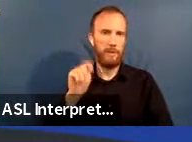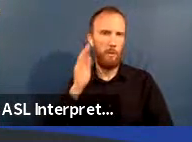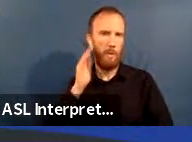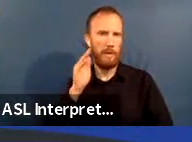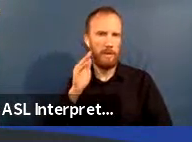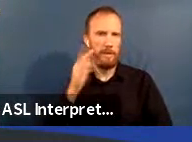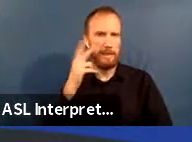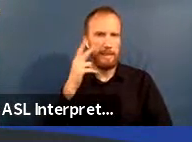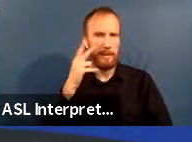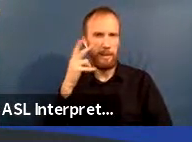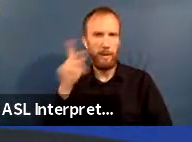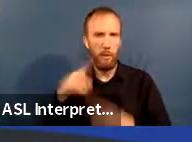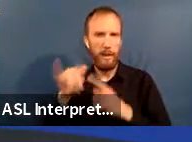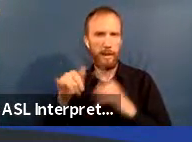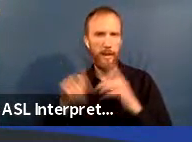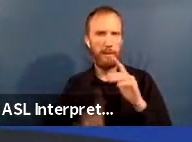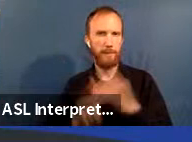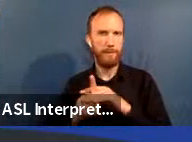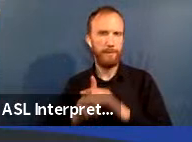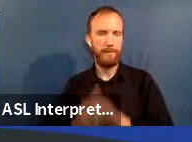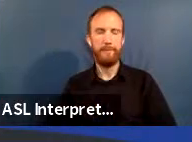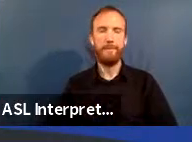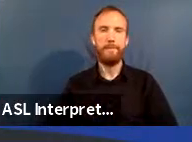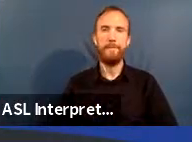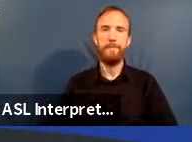Great, thank you, Vinny.